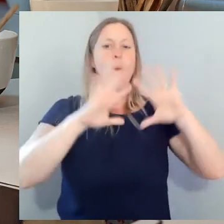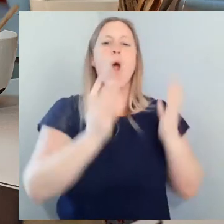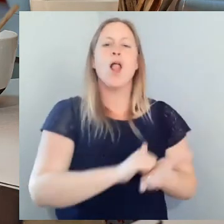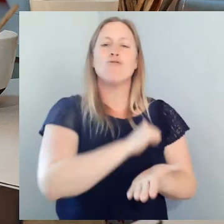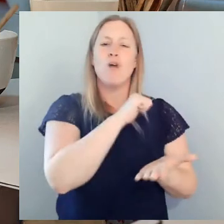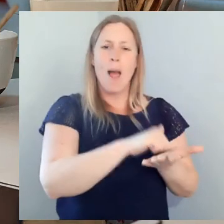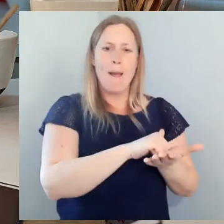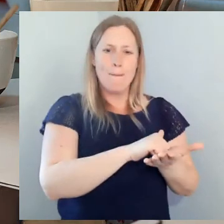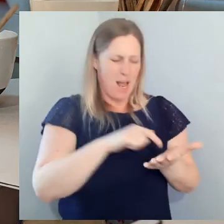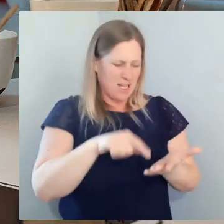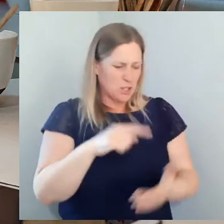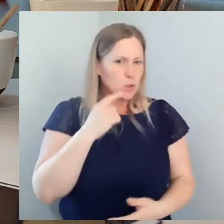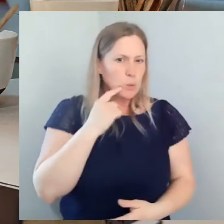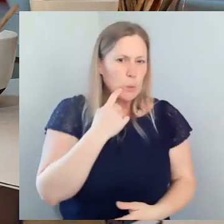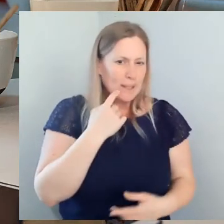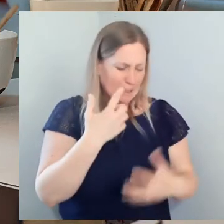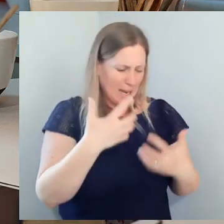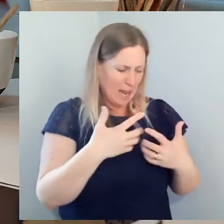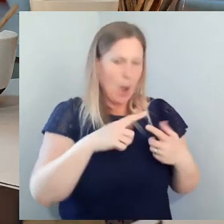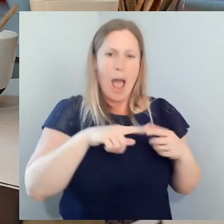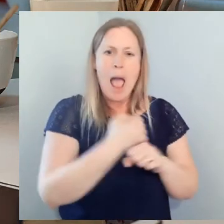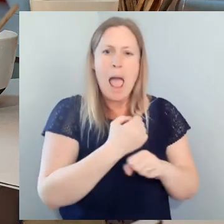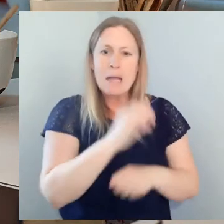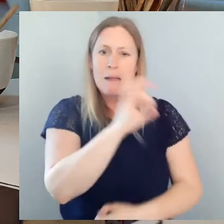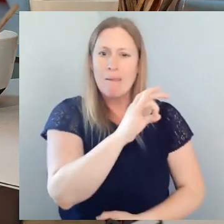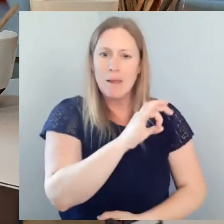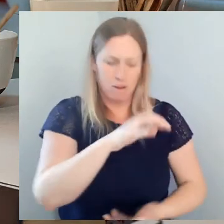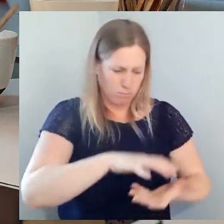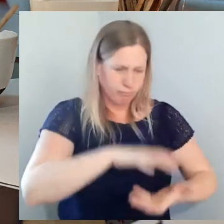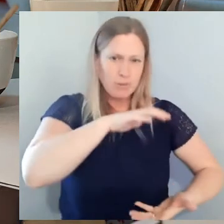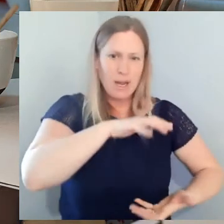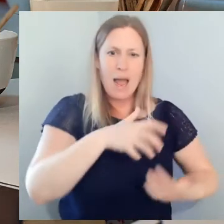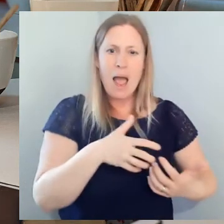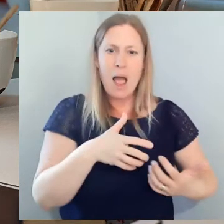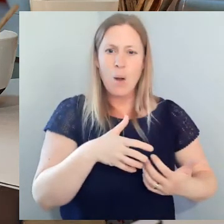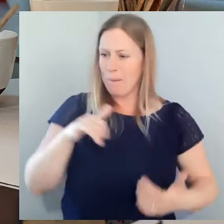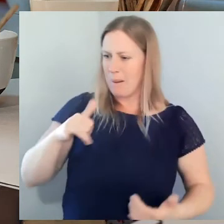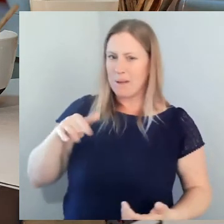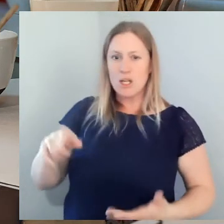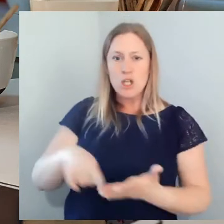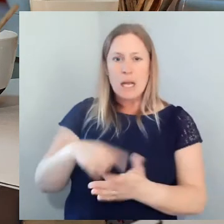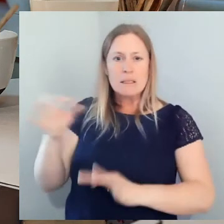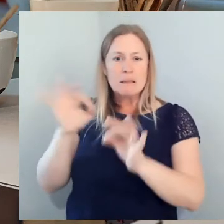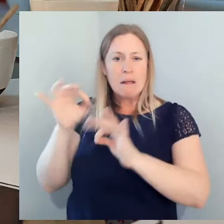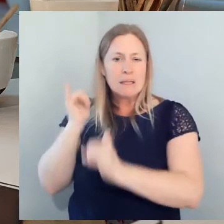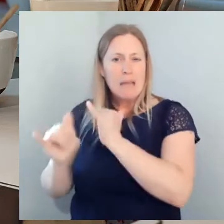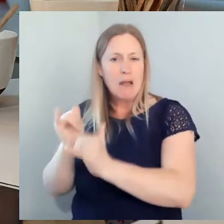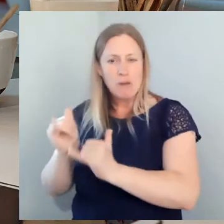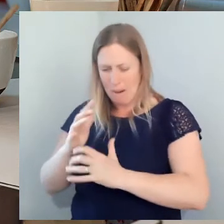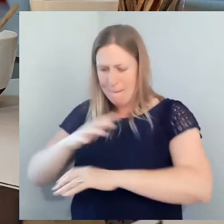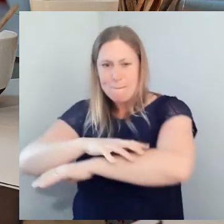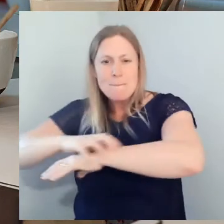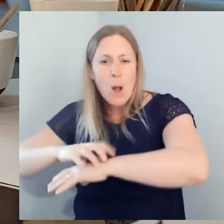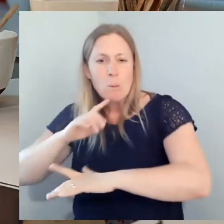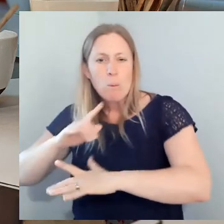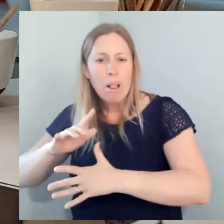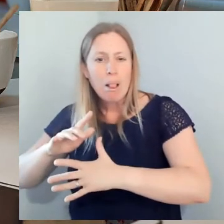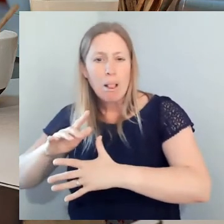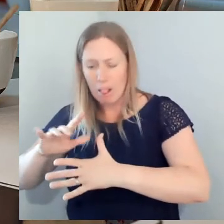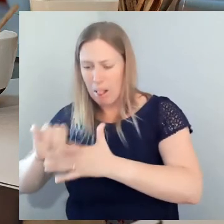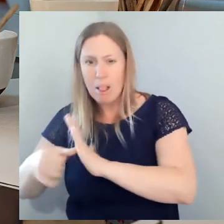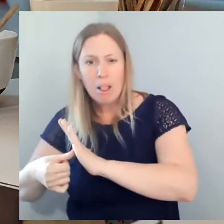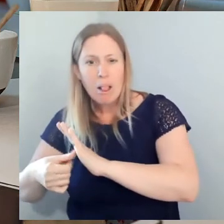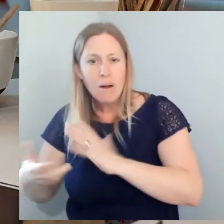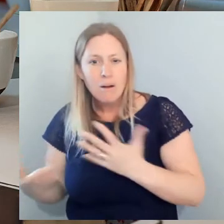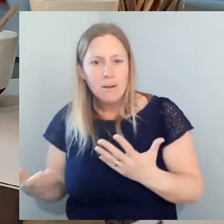little sweetness, but with no eggs. How would it rise? And maybe her bones would break if she ate no